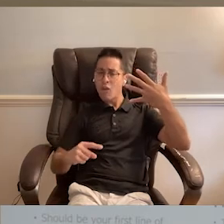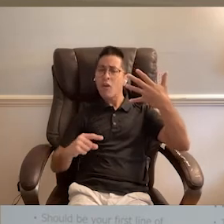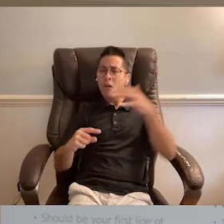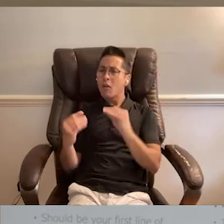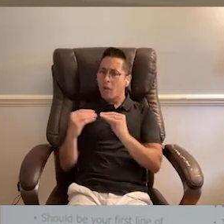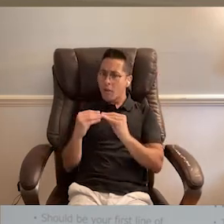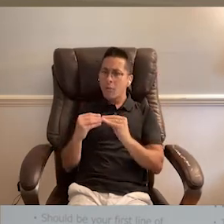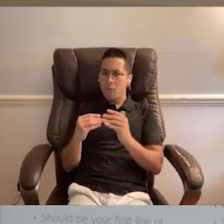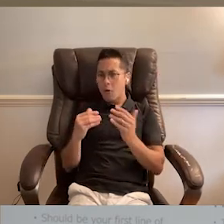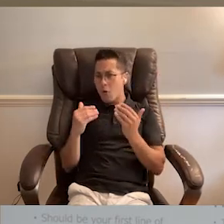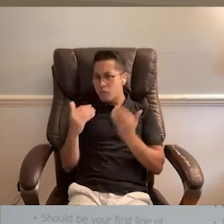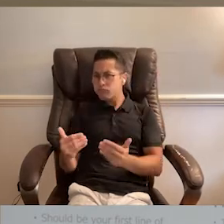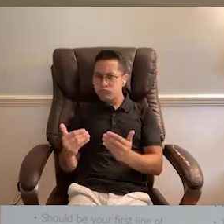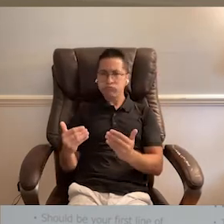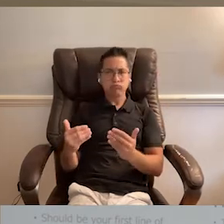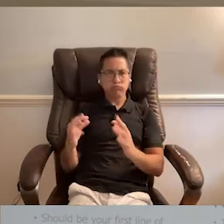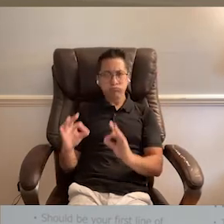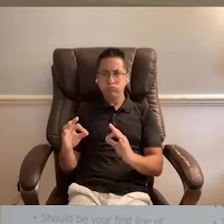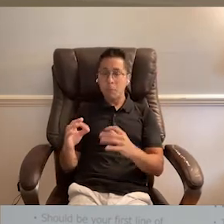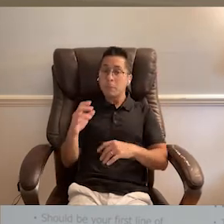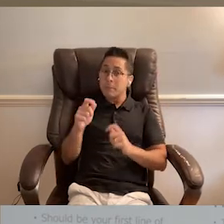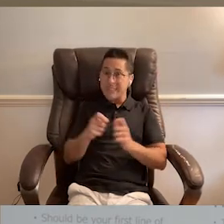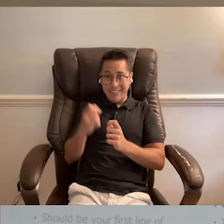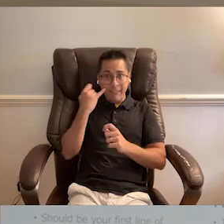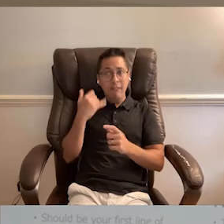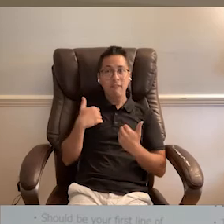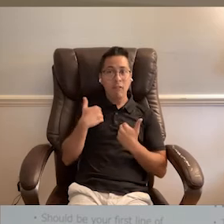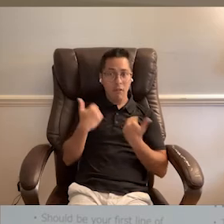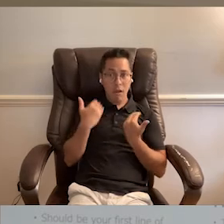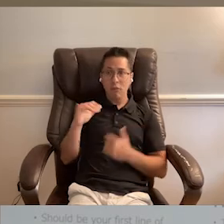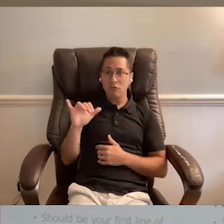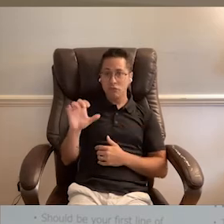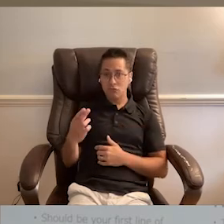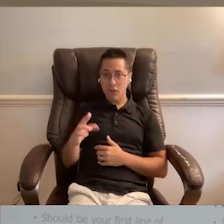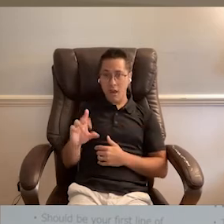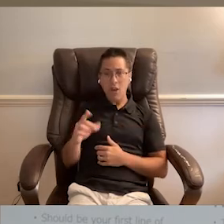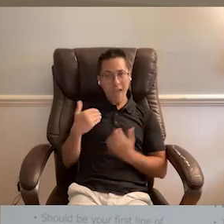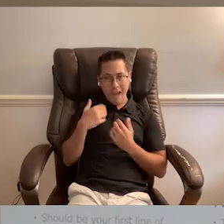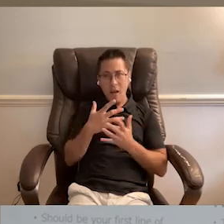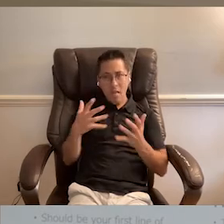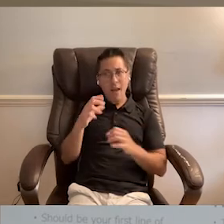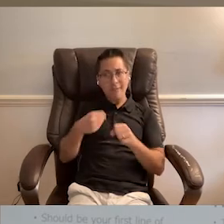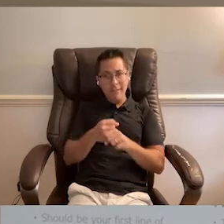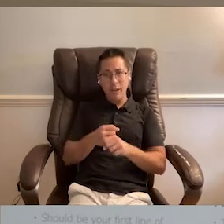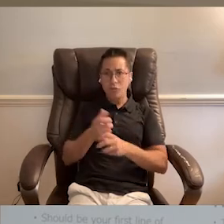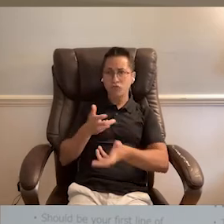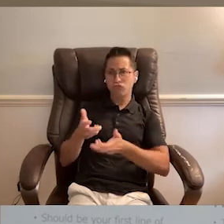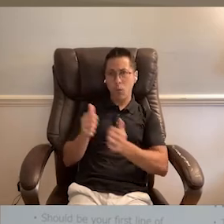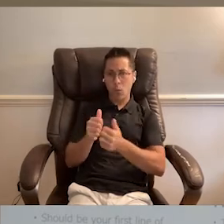stay, especially if you have a young child. You have a lot of years to deal with these people, okay? And so getting